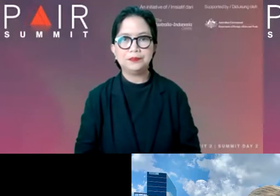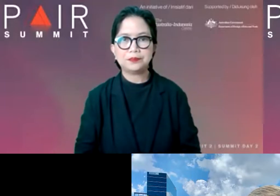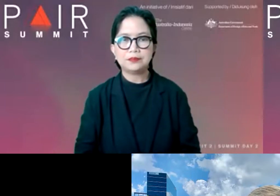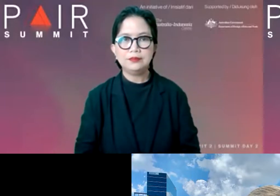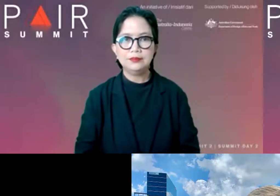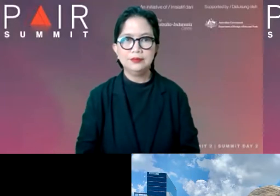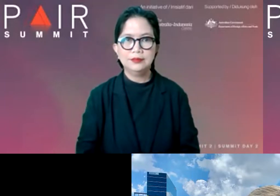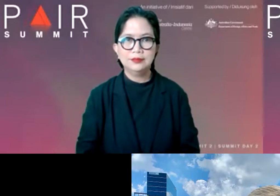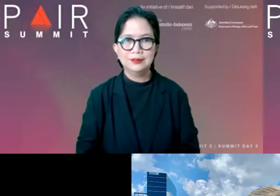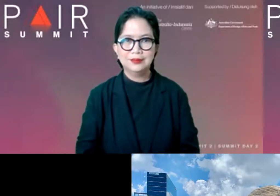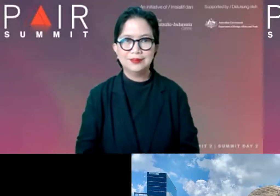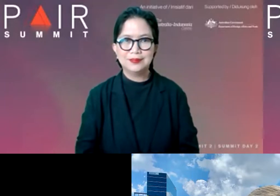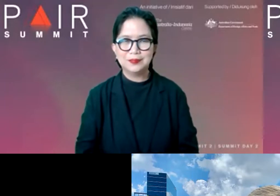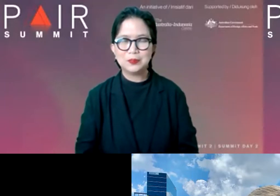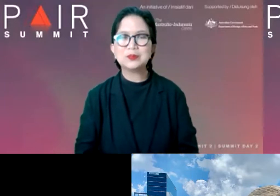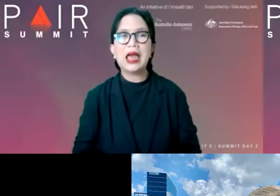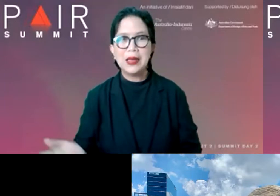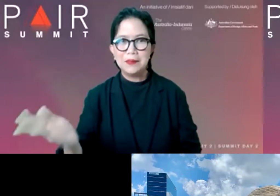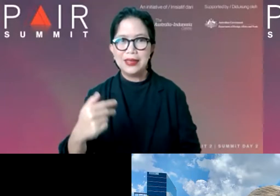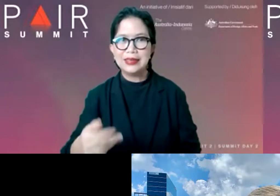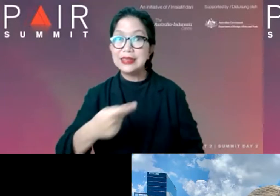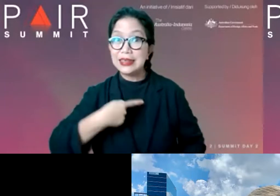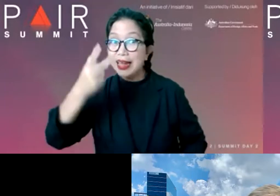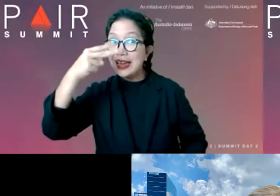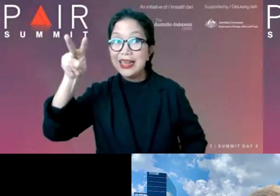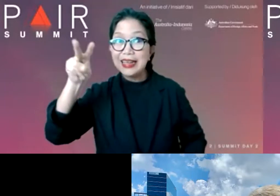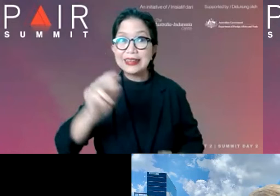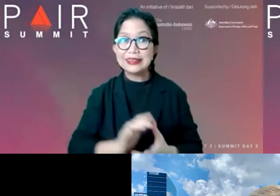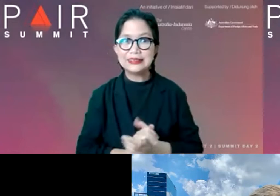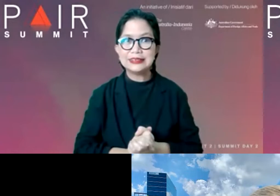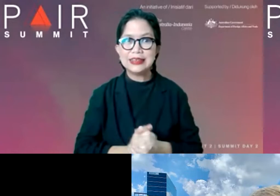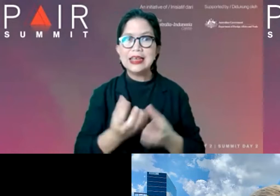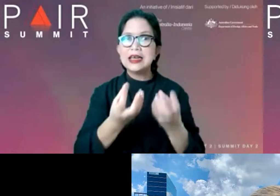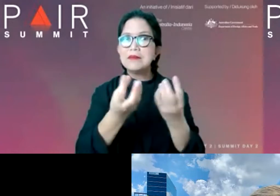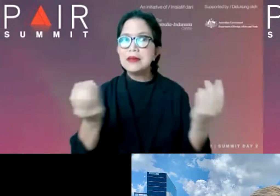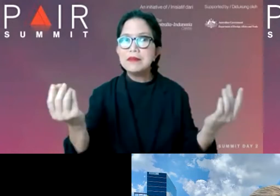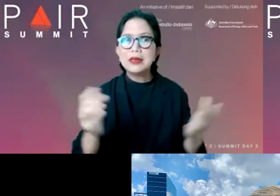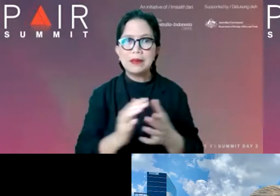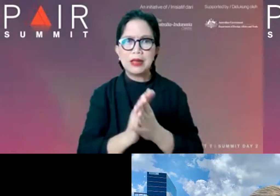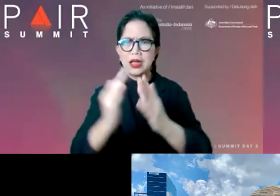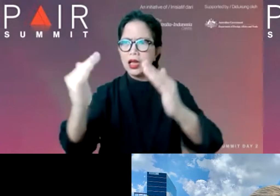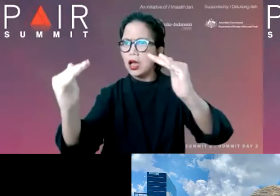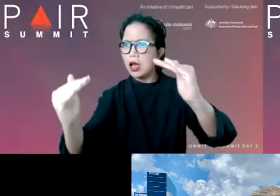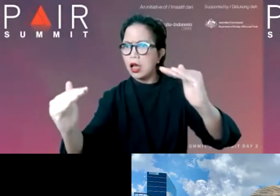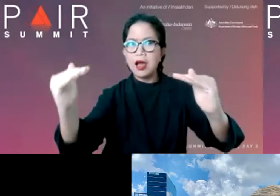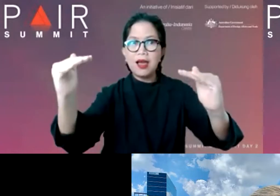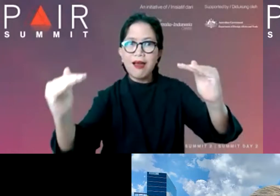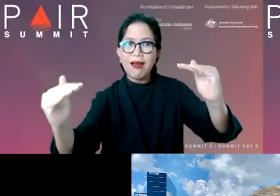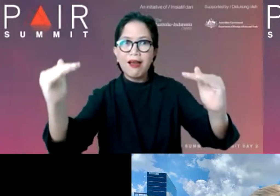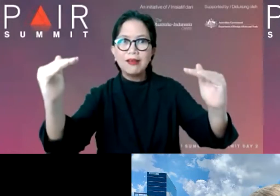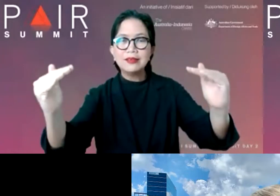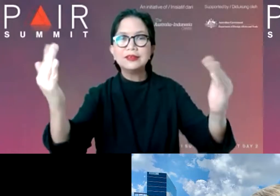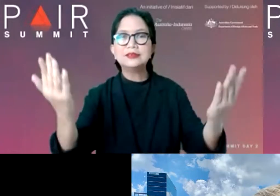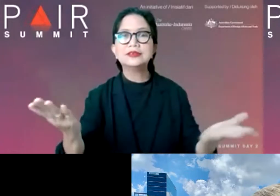and look at some of those gaps. Firstly, Safira, you mentioned them, and I think it's really